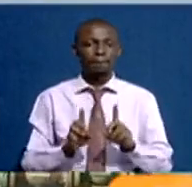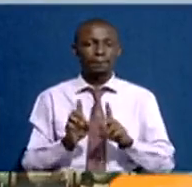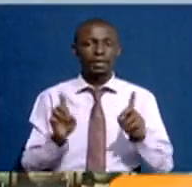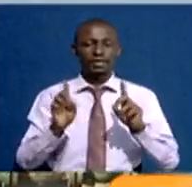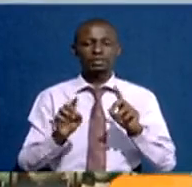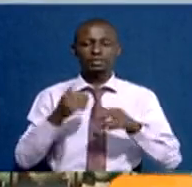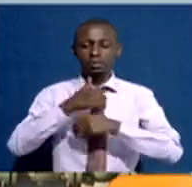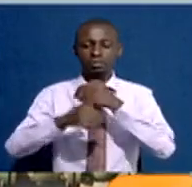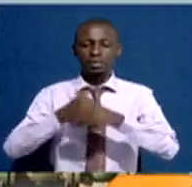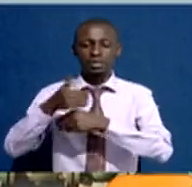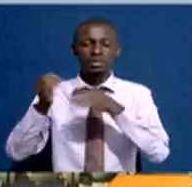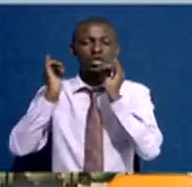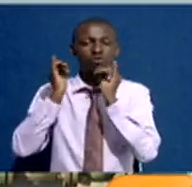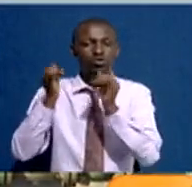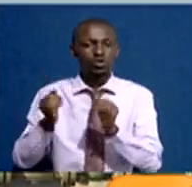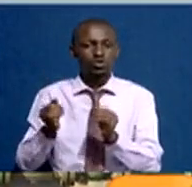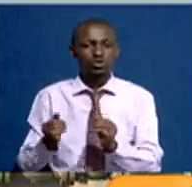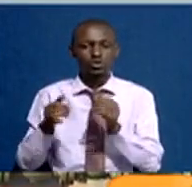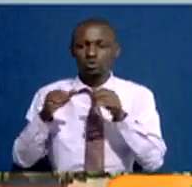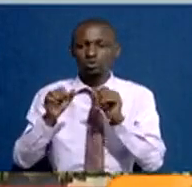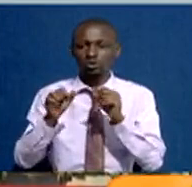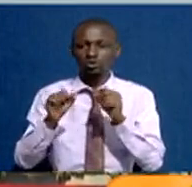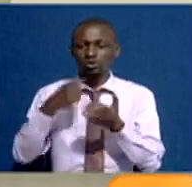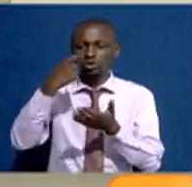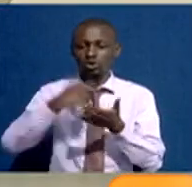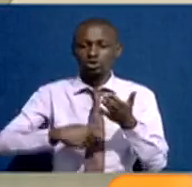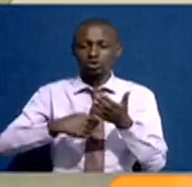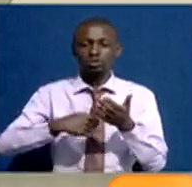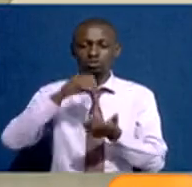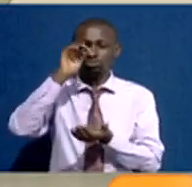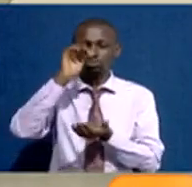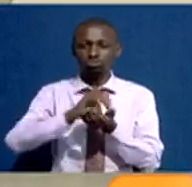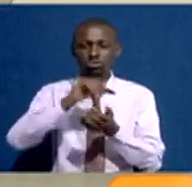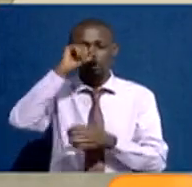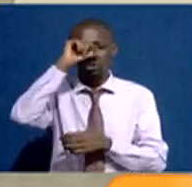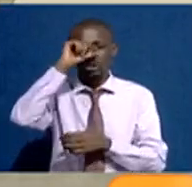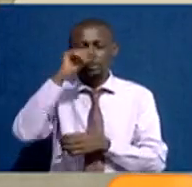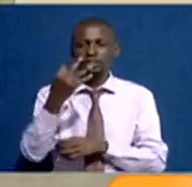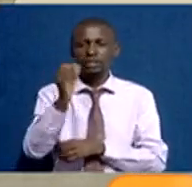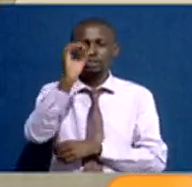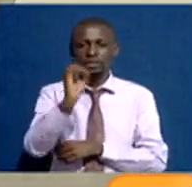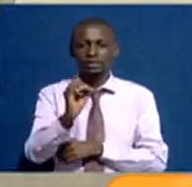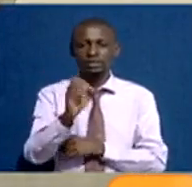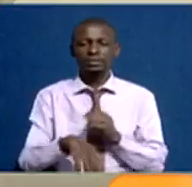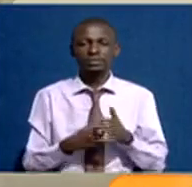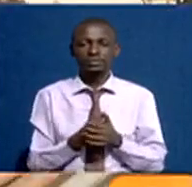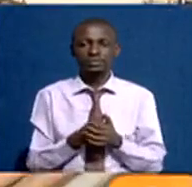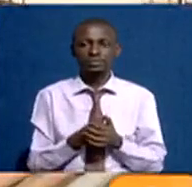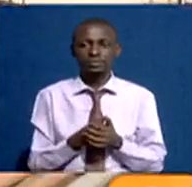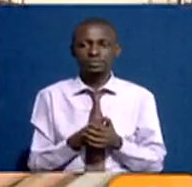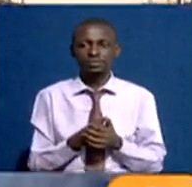up of the new storage facility is projected to cut the cost of LPG by up to 30%. There's a common man